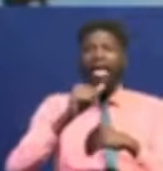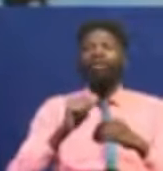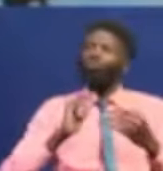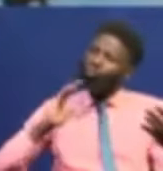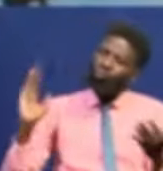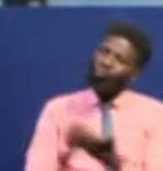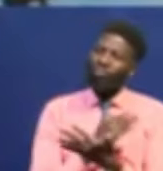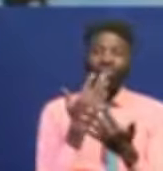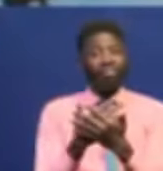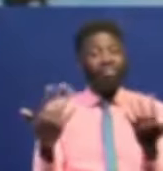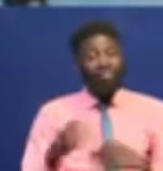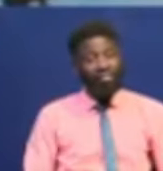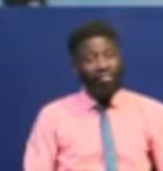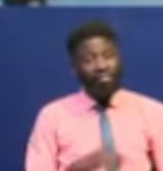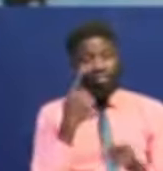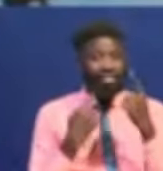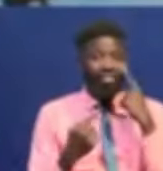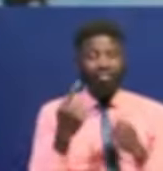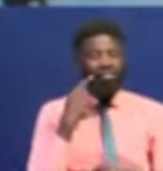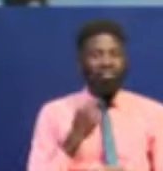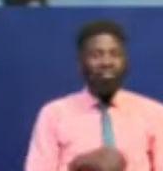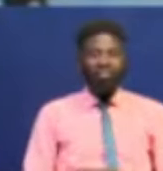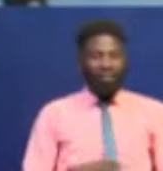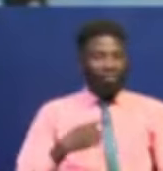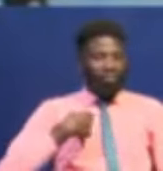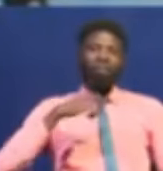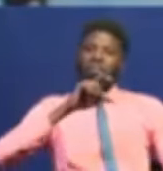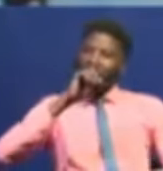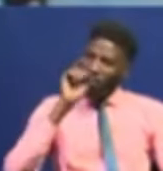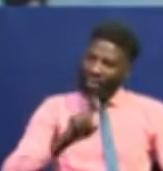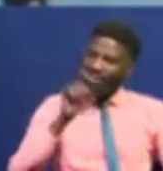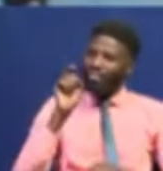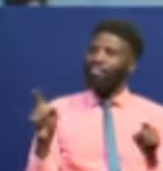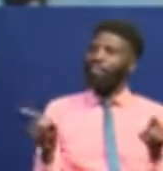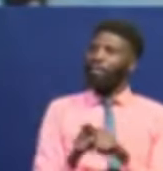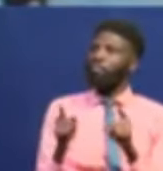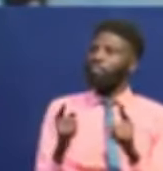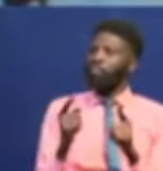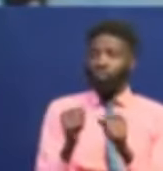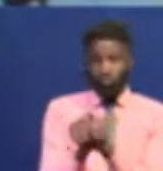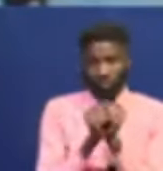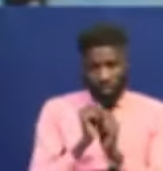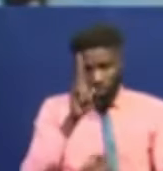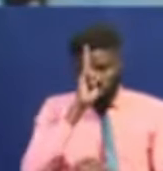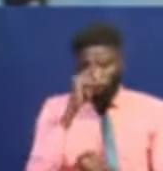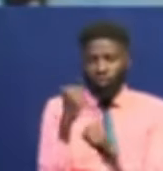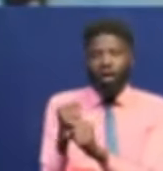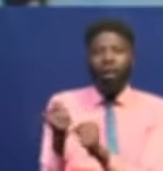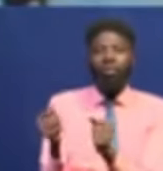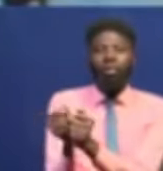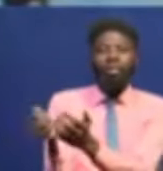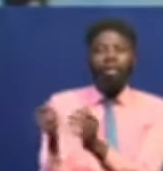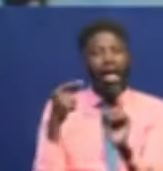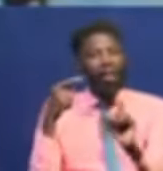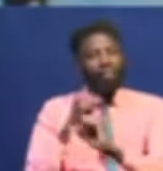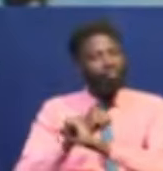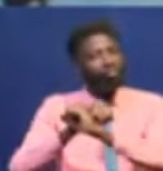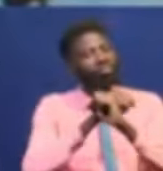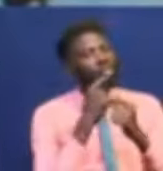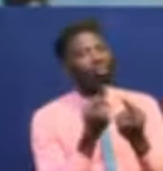they are in tears. So I must equally work with the police to protect all